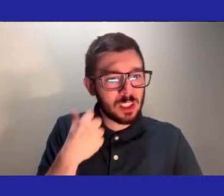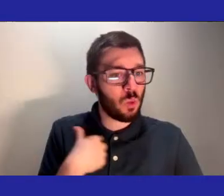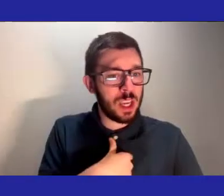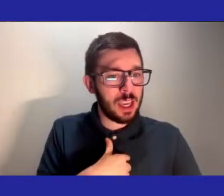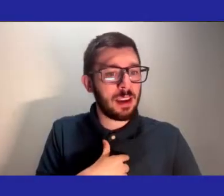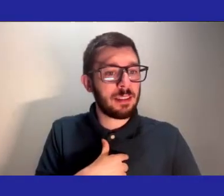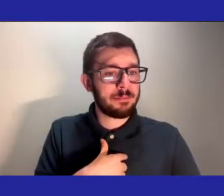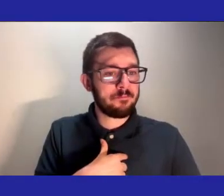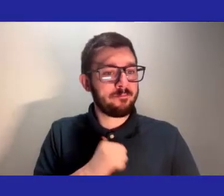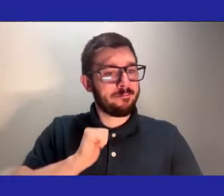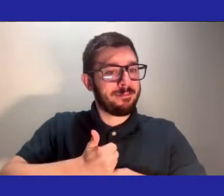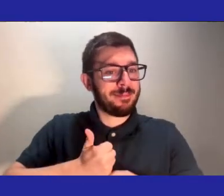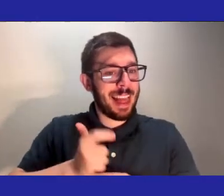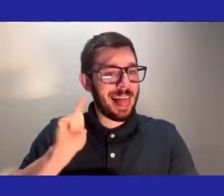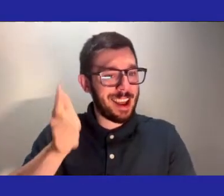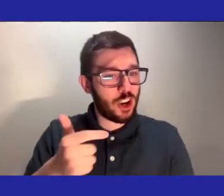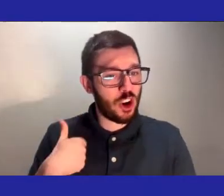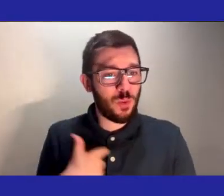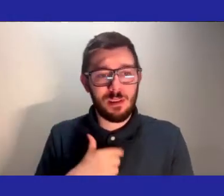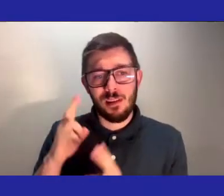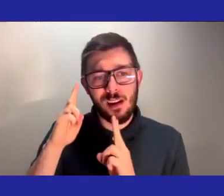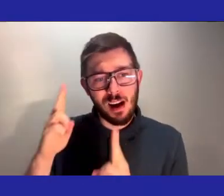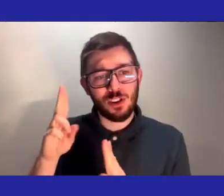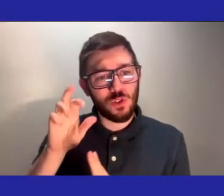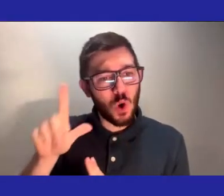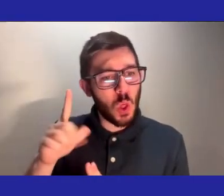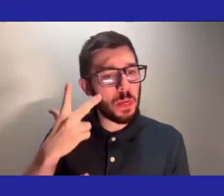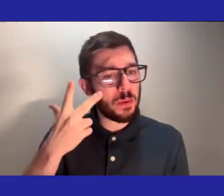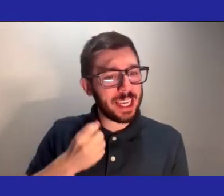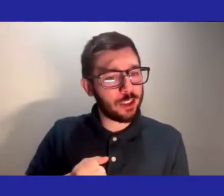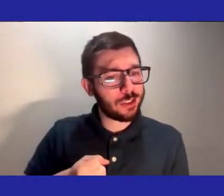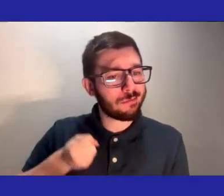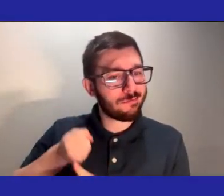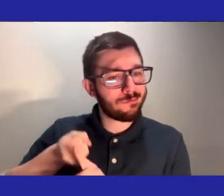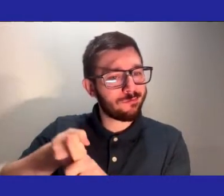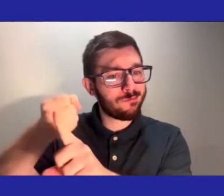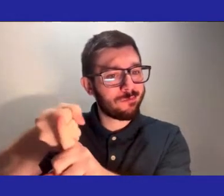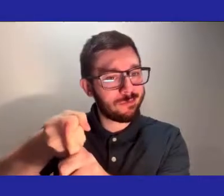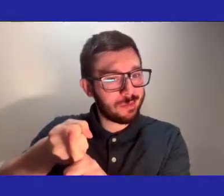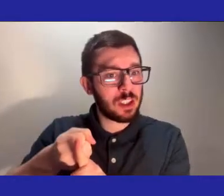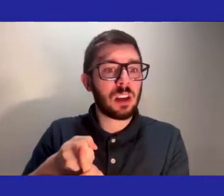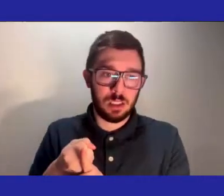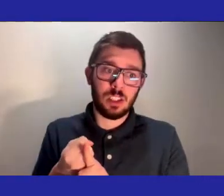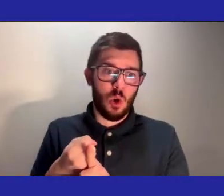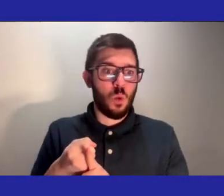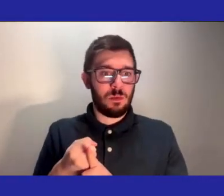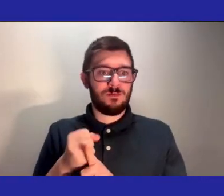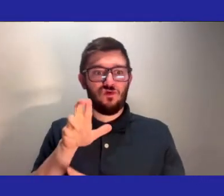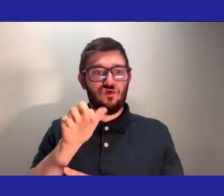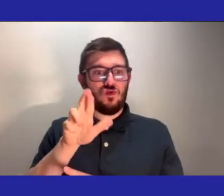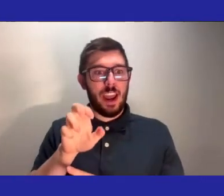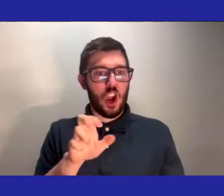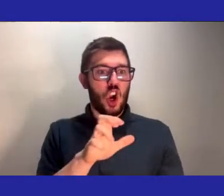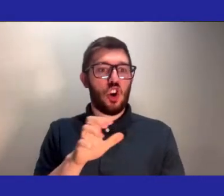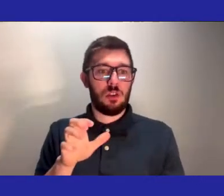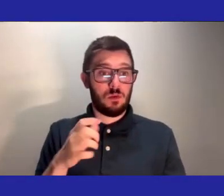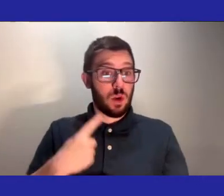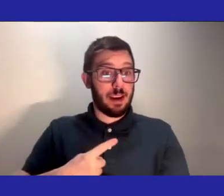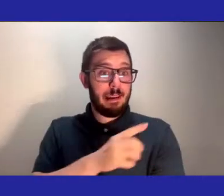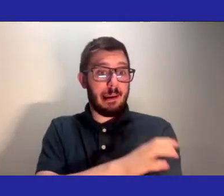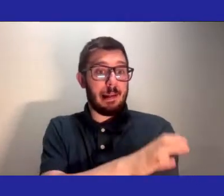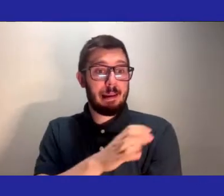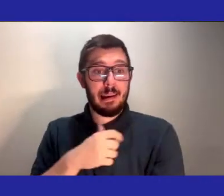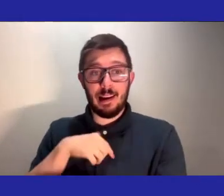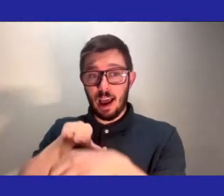a roll 3 years in a row, and it's a rare day for me in clinic where I have a patient that's not on my chart. Like we've locked in on it and knocked it out of the